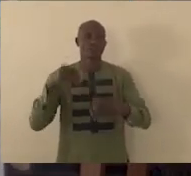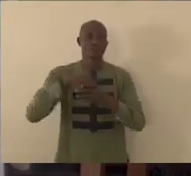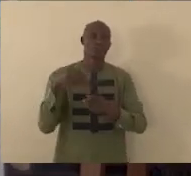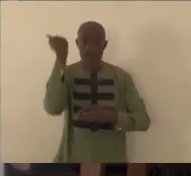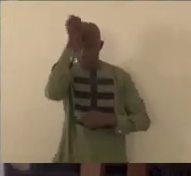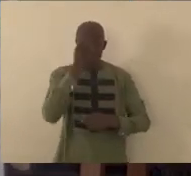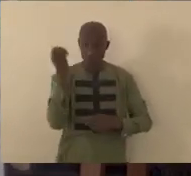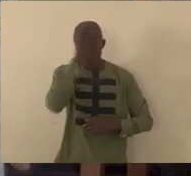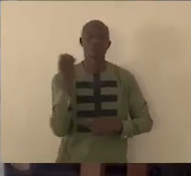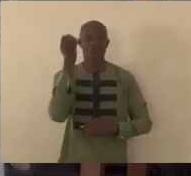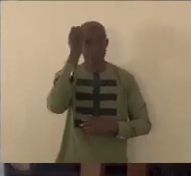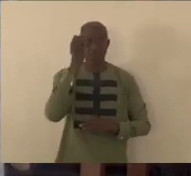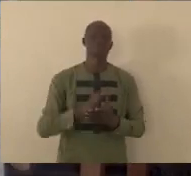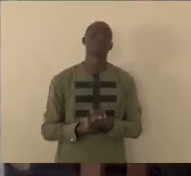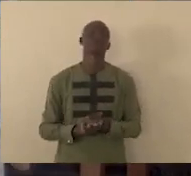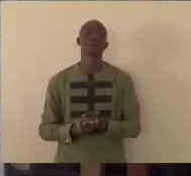in Europe and elsewhere."